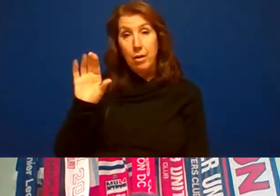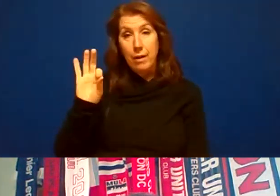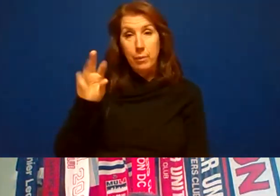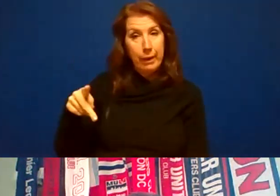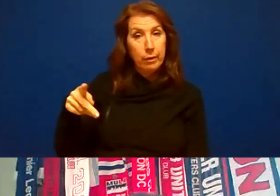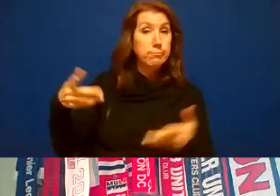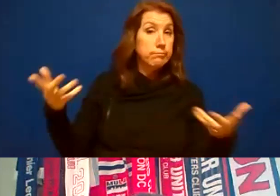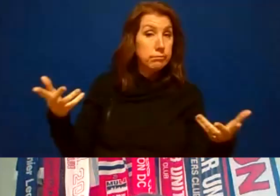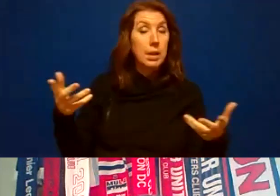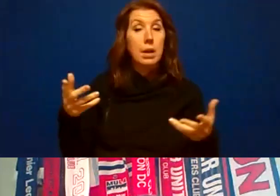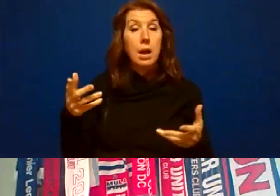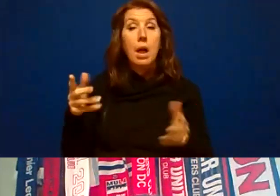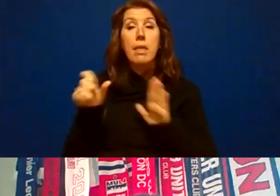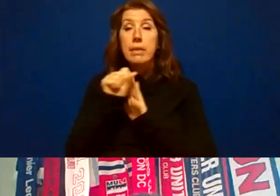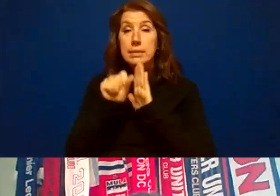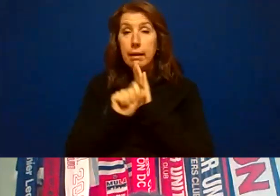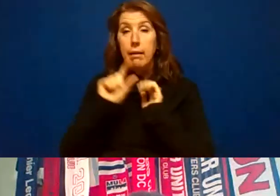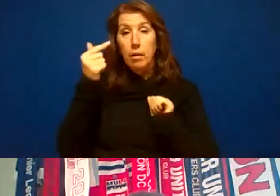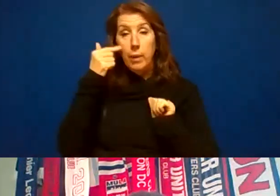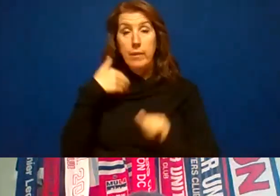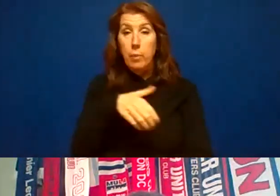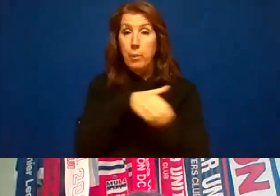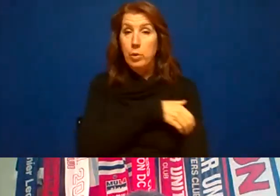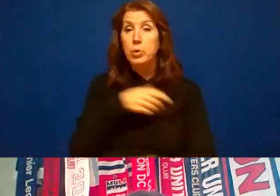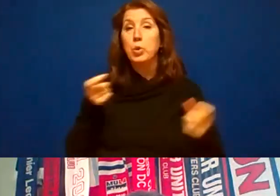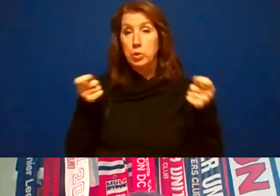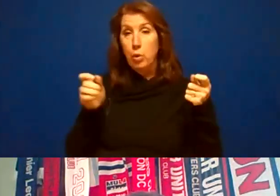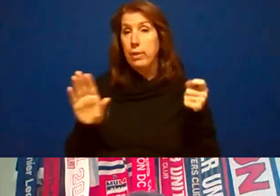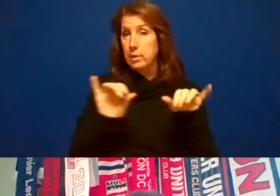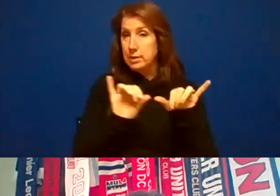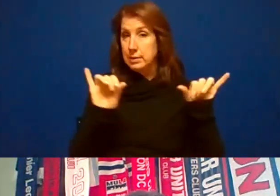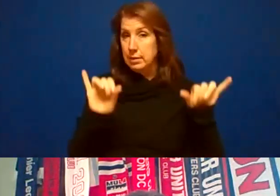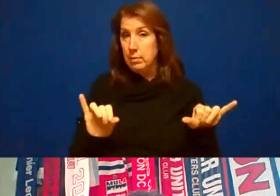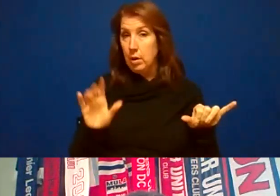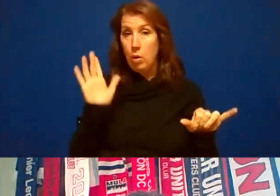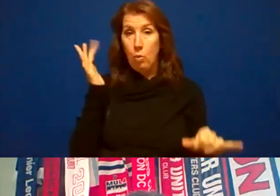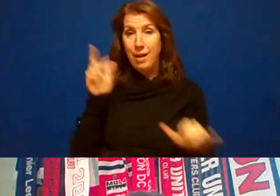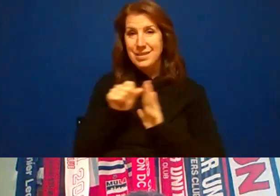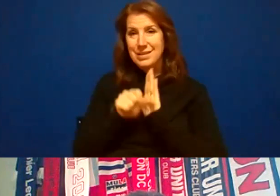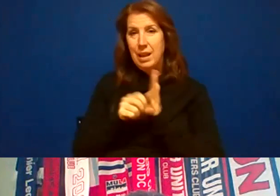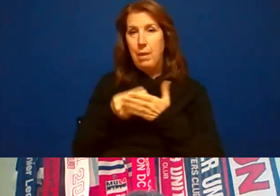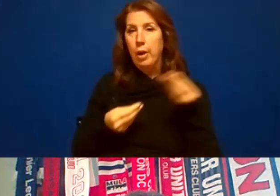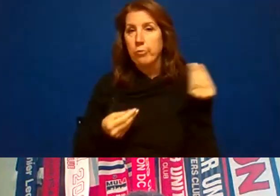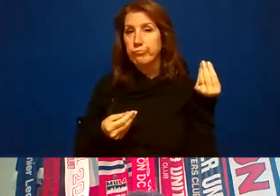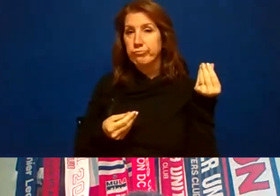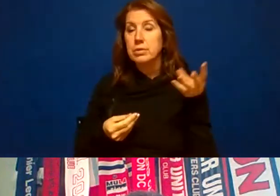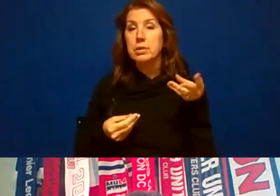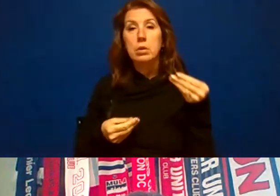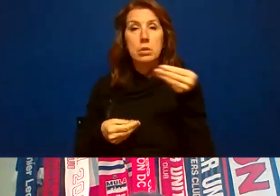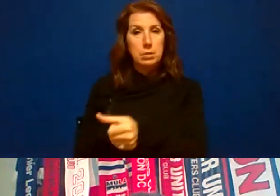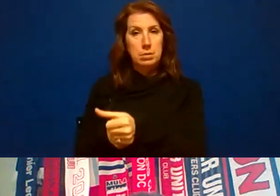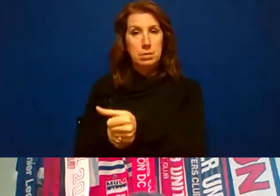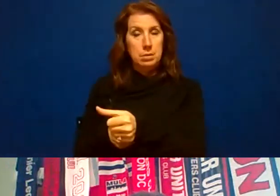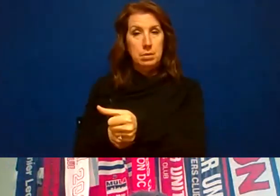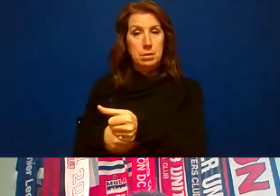the power to control their own system. If they're paying for these services, they have the power to say, this is what we want you to do, right? And you don't